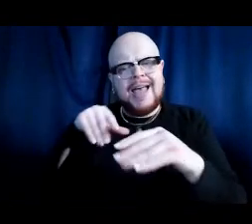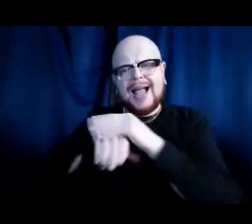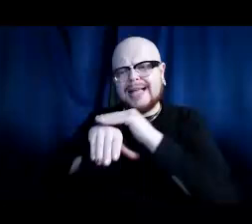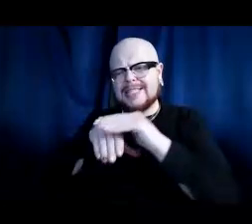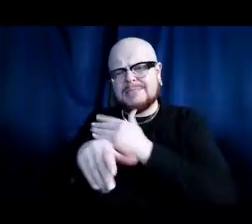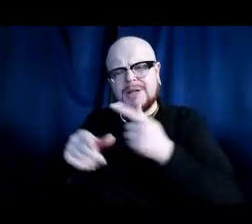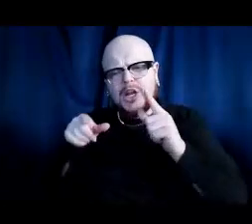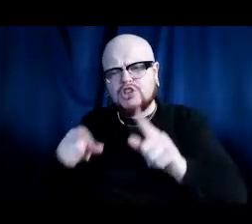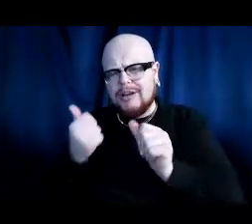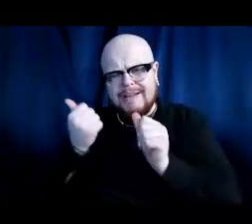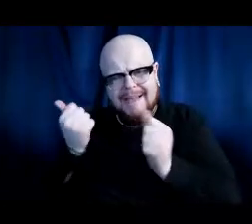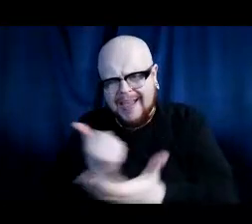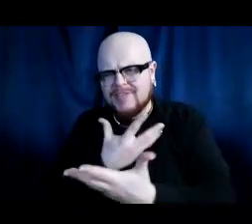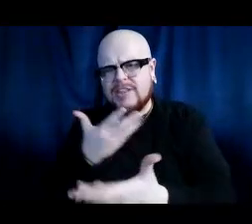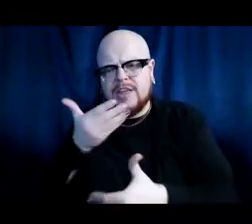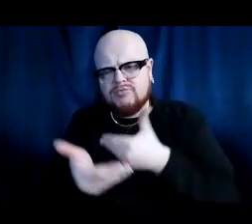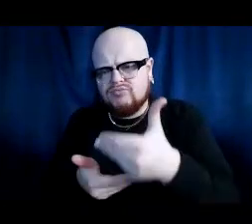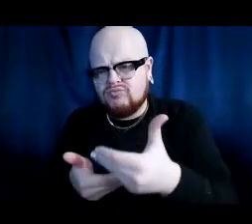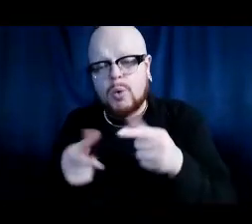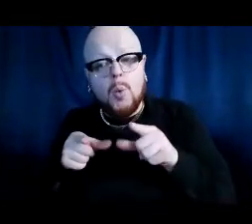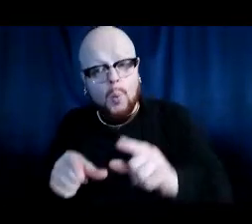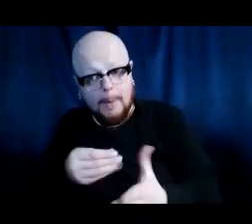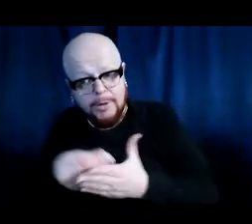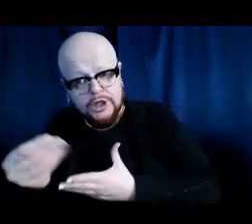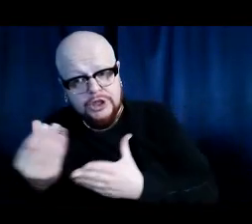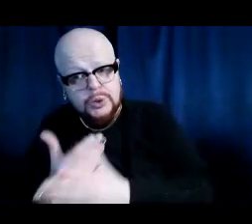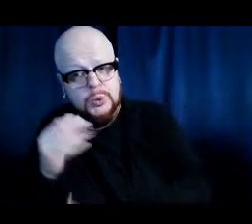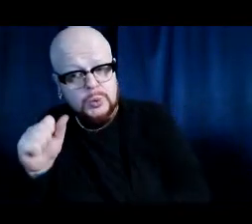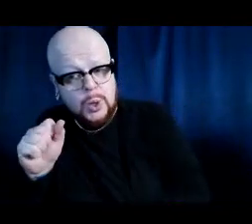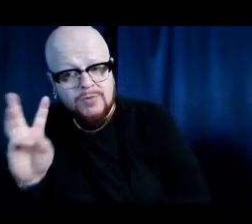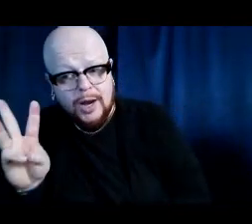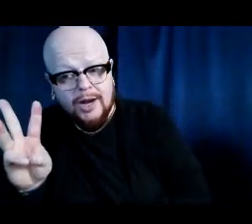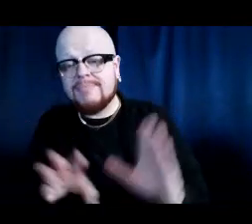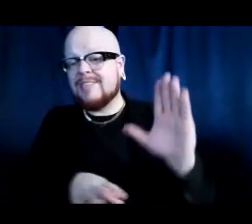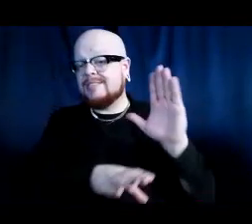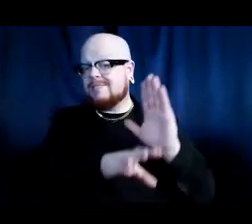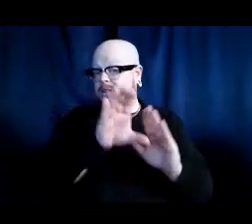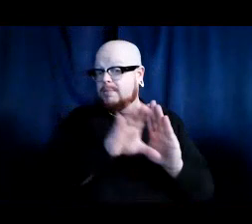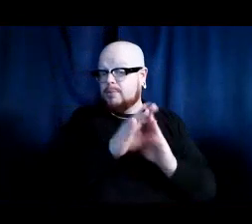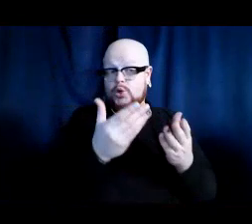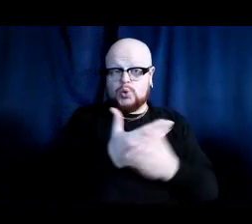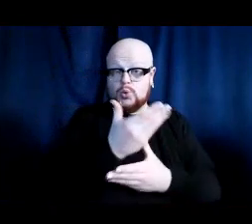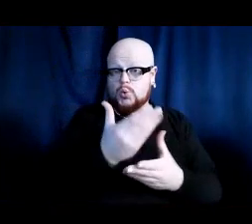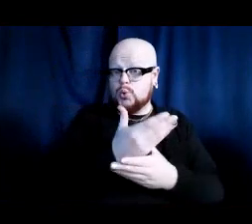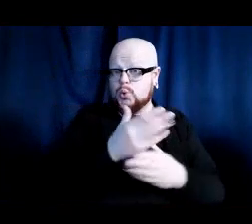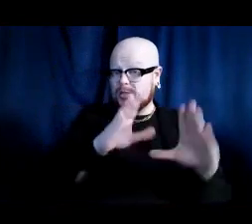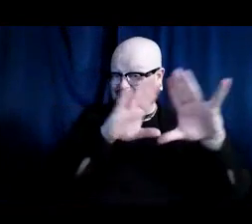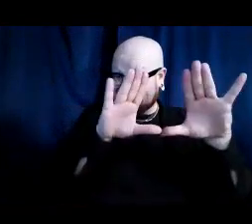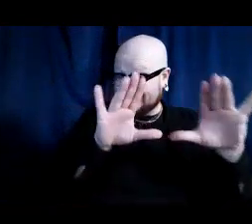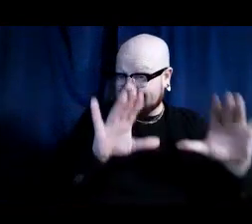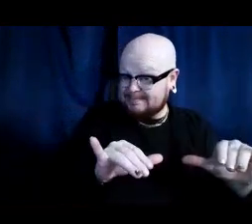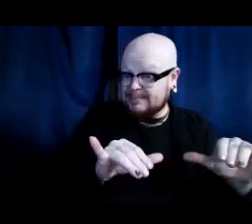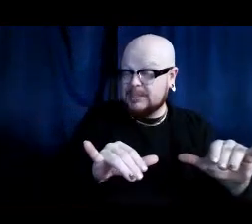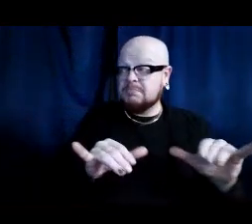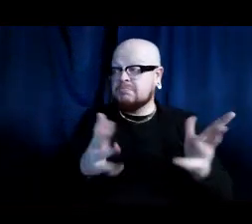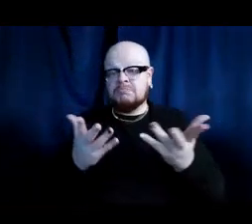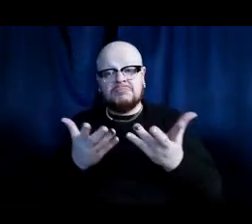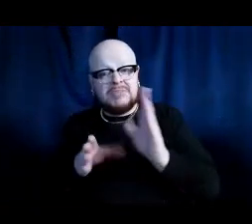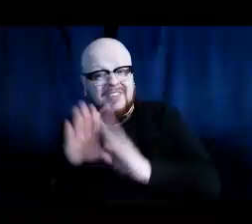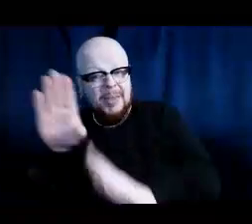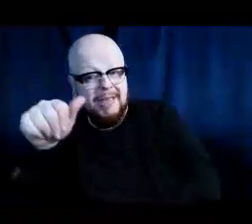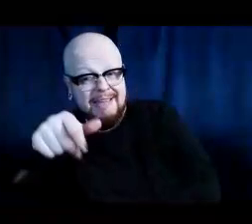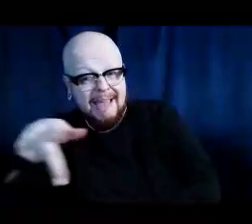or technology, when developing digital platforms and proprietary software, and when upgrading these items.